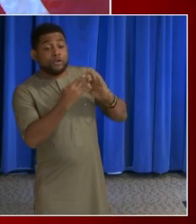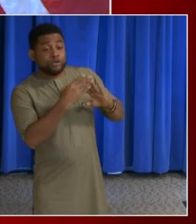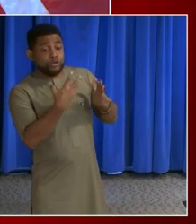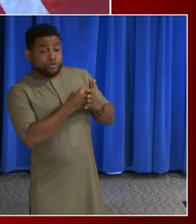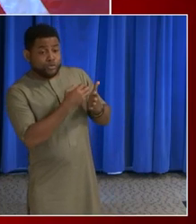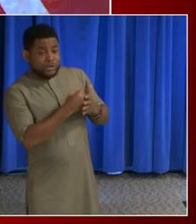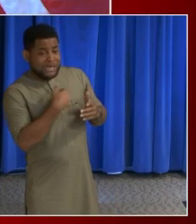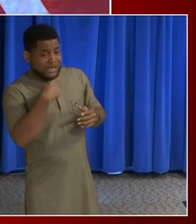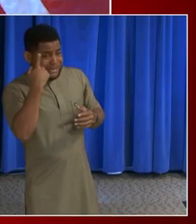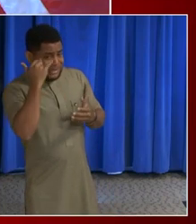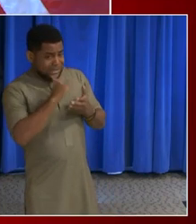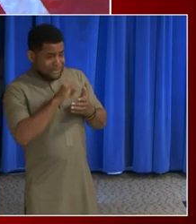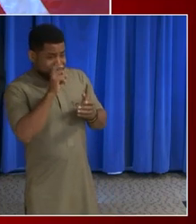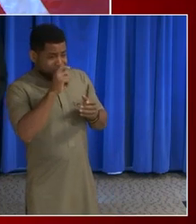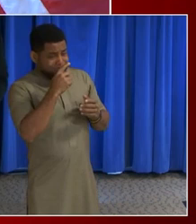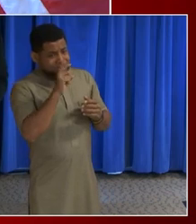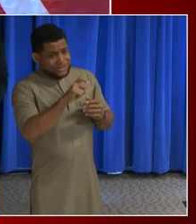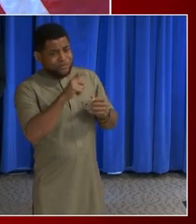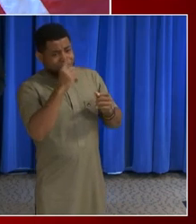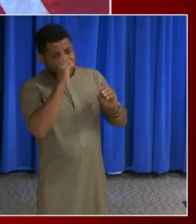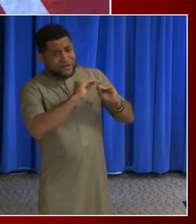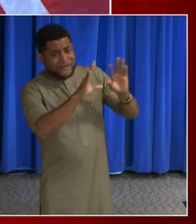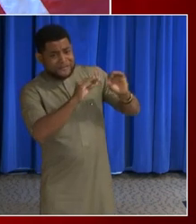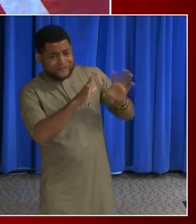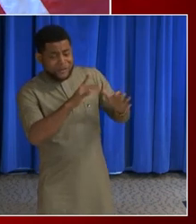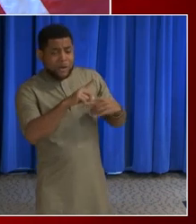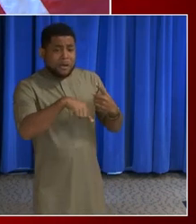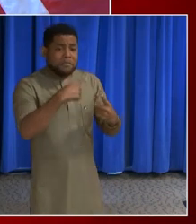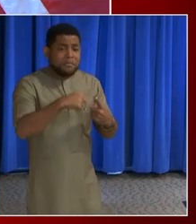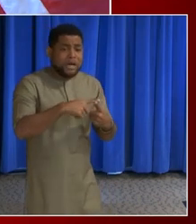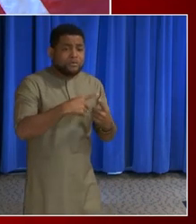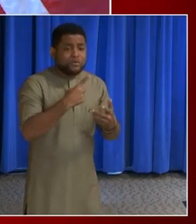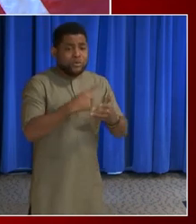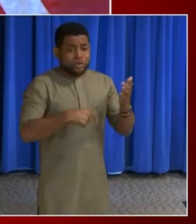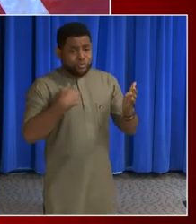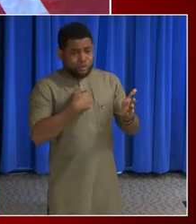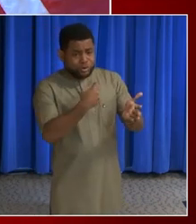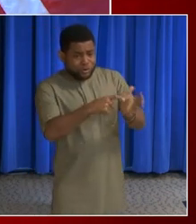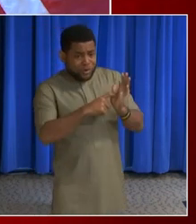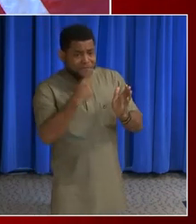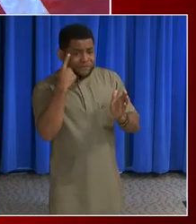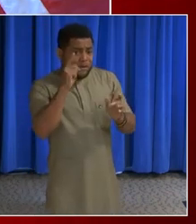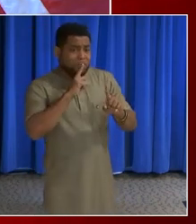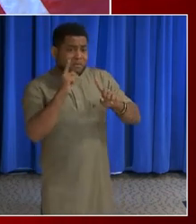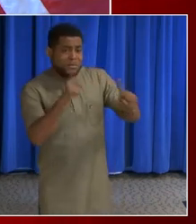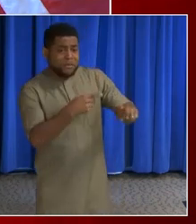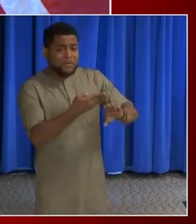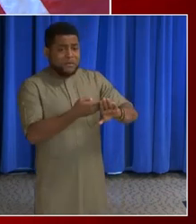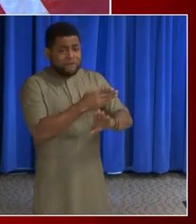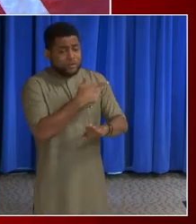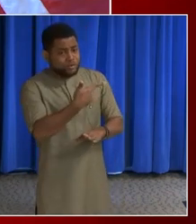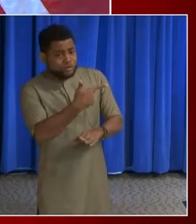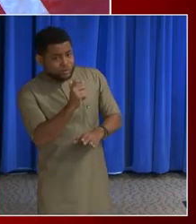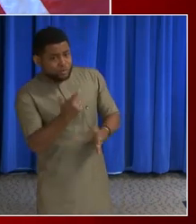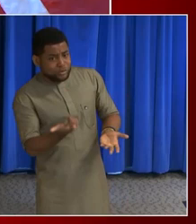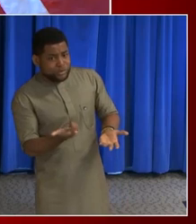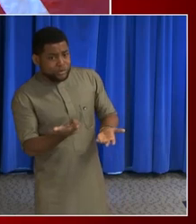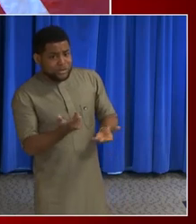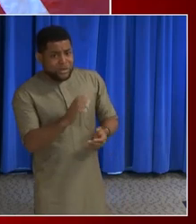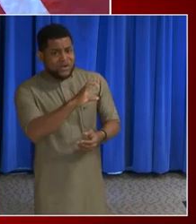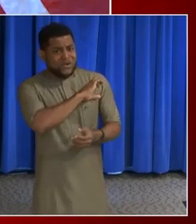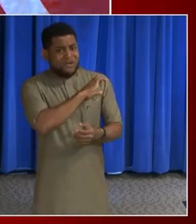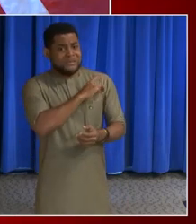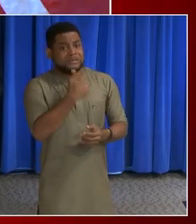maybe for some clarification about what's required of a command before firing. Yeah. The officer did say gun, gun,